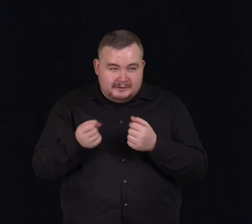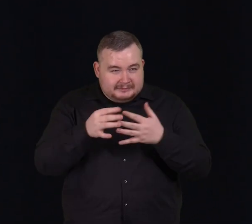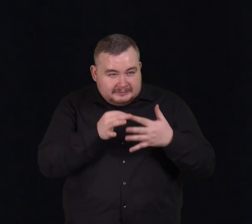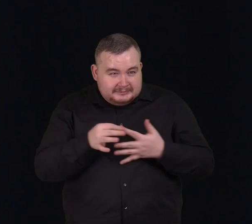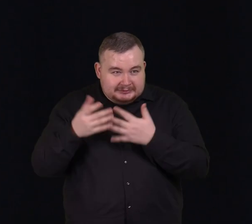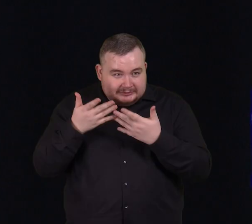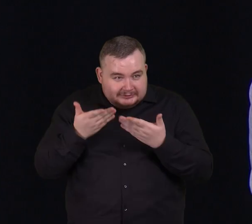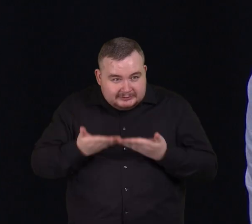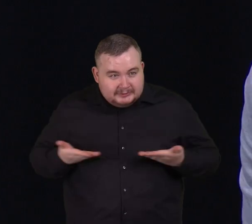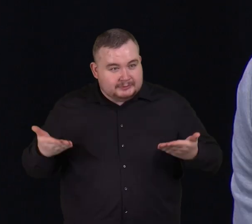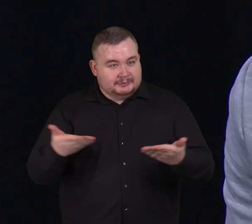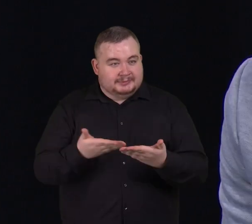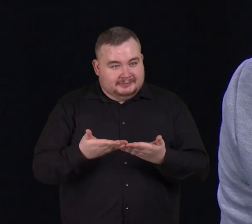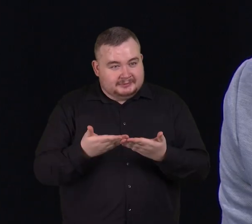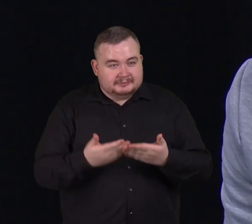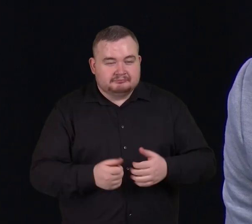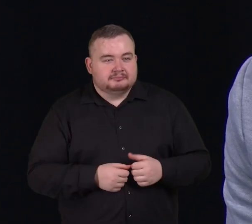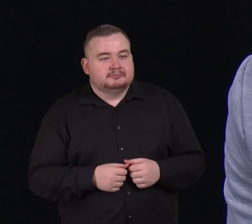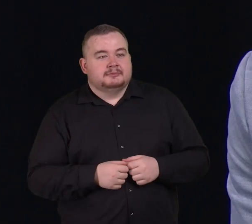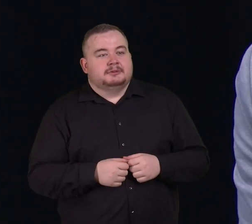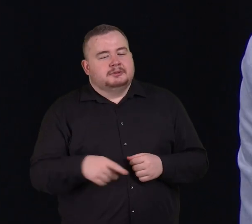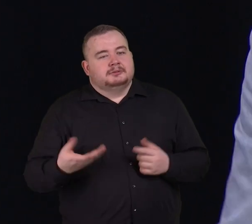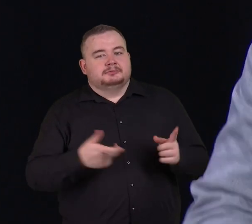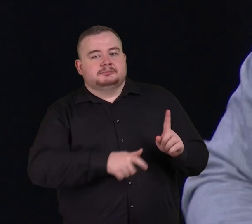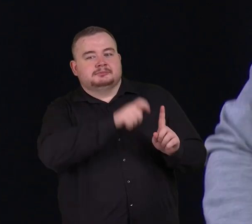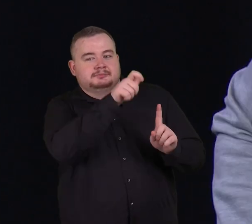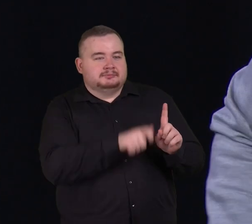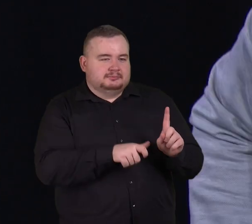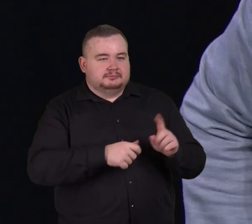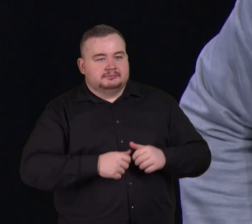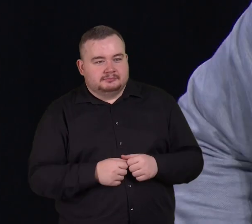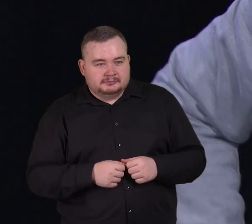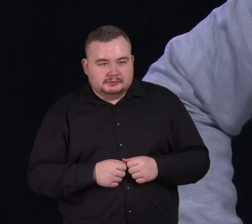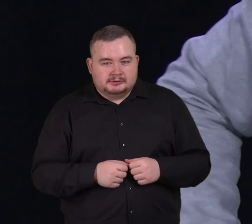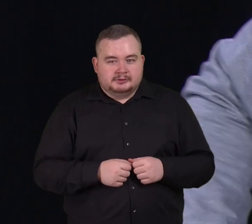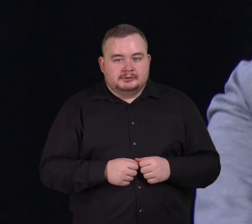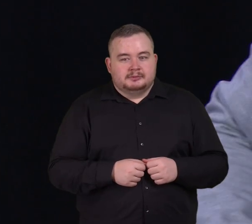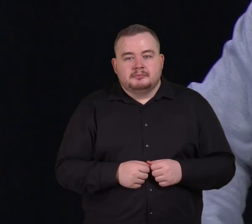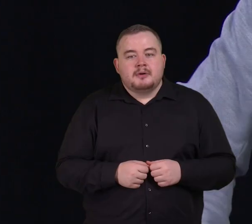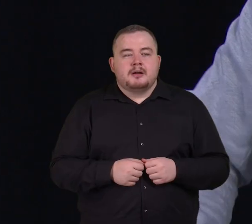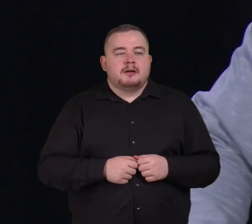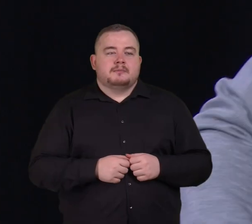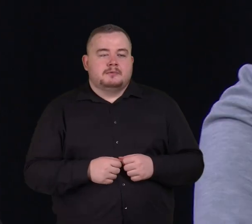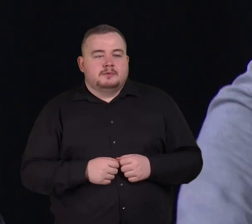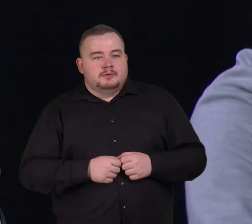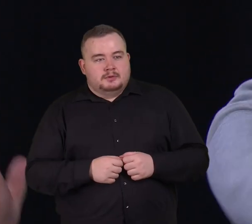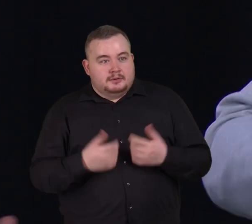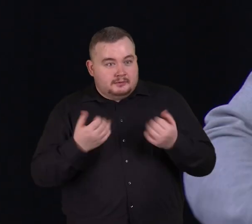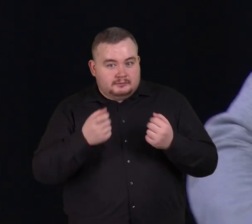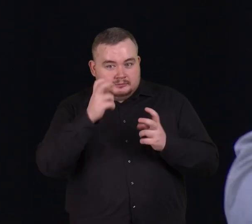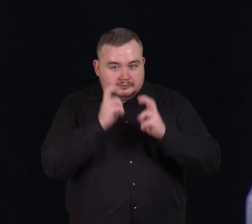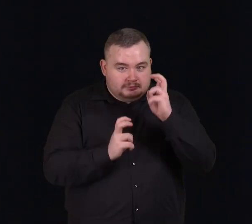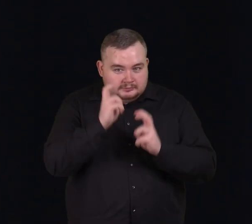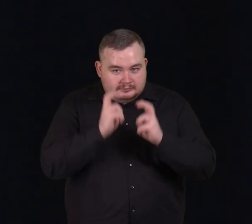actually now in industrial transformation time. And the question is how